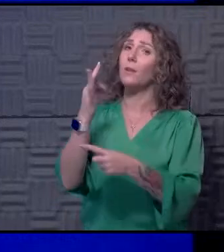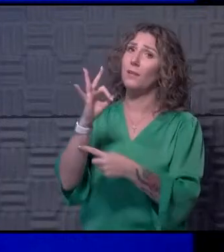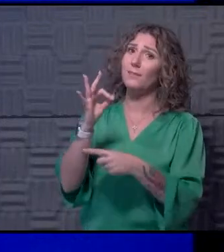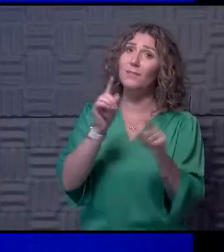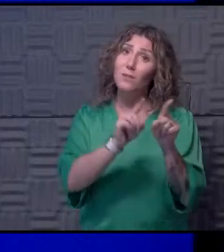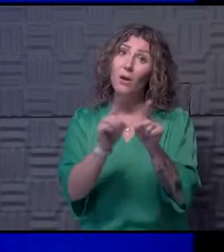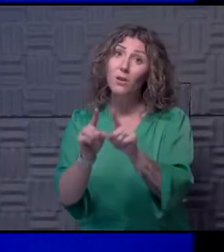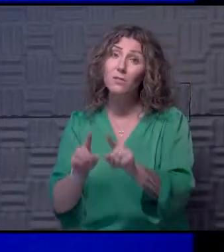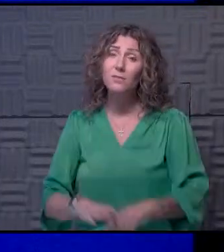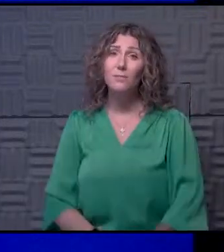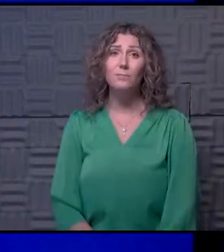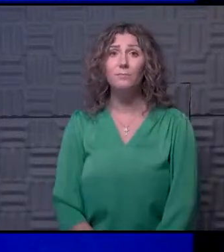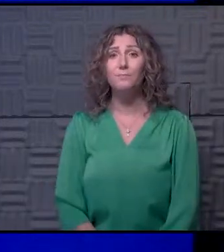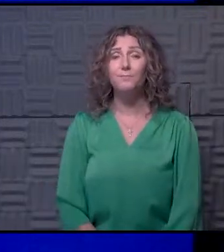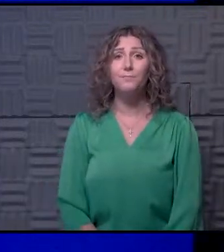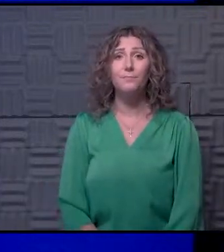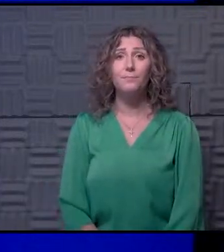well?